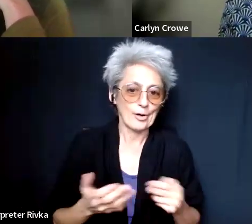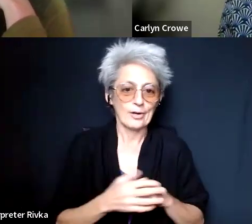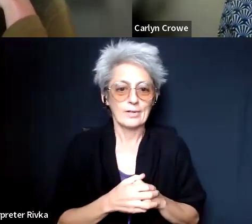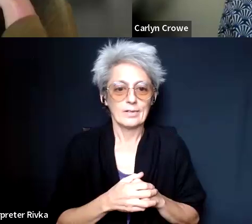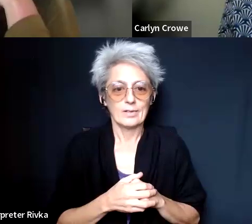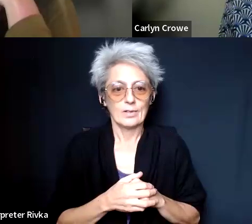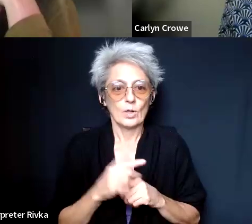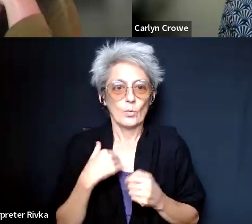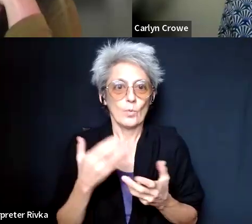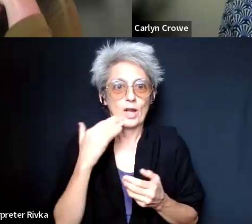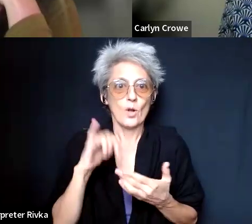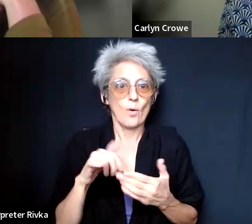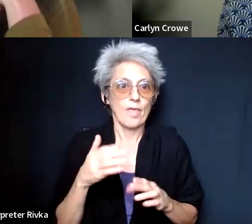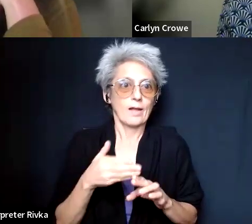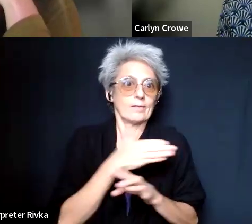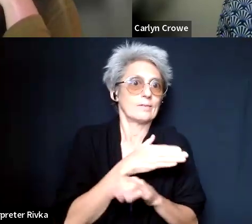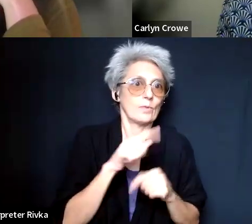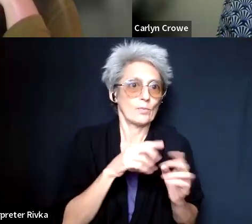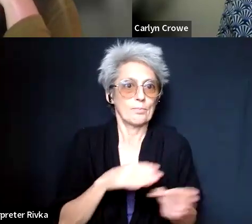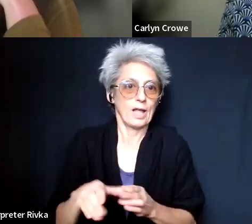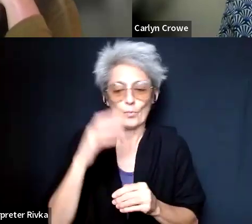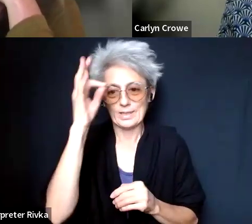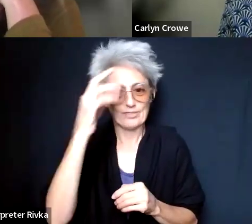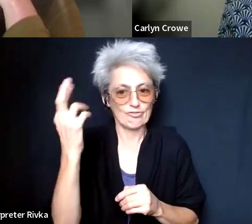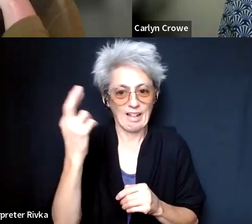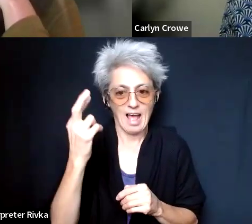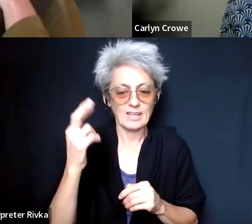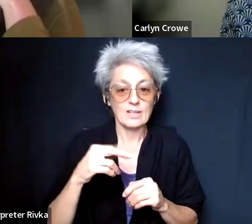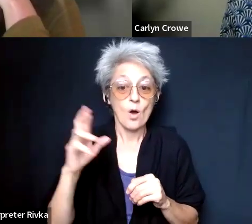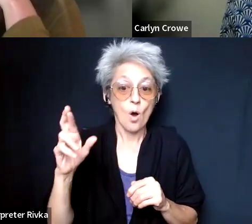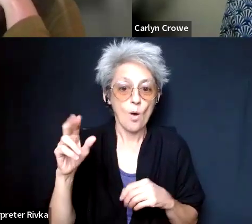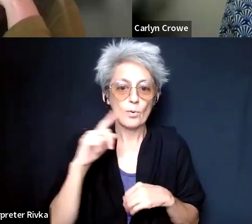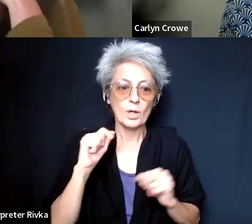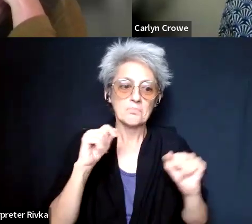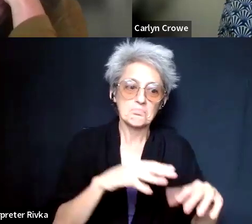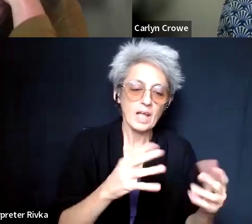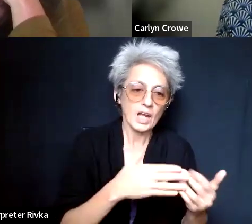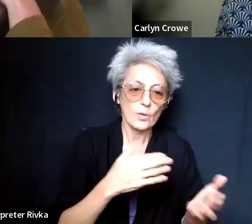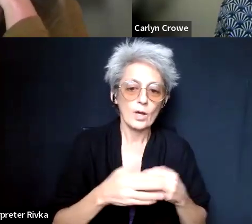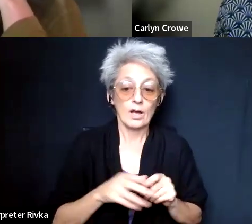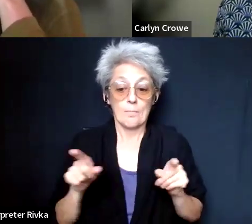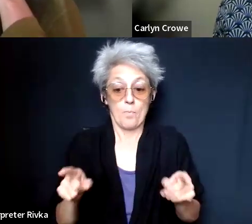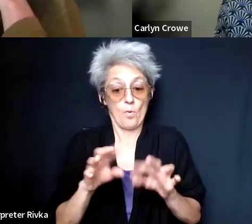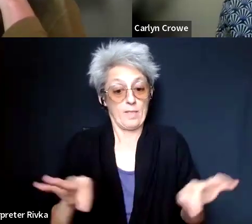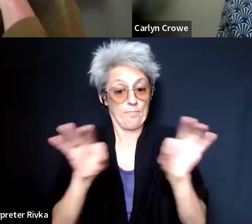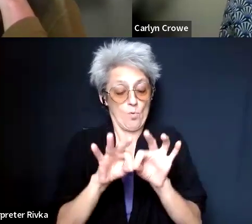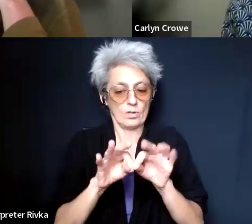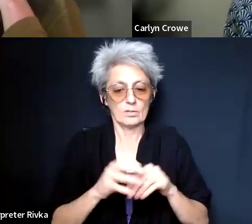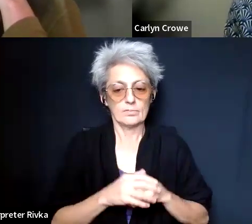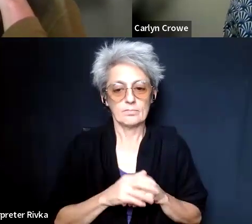was planned, so hopefully that won't affect attendance too much, but those are both important. That's another